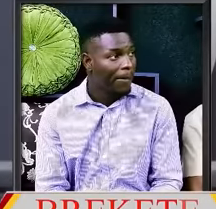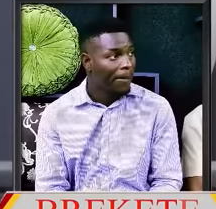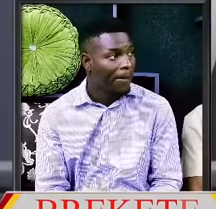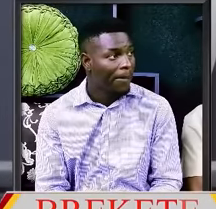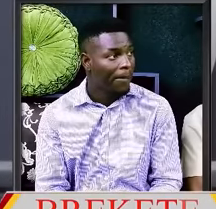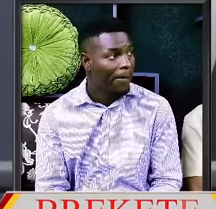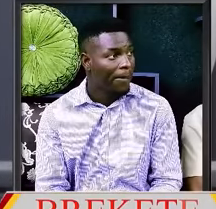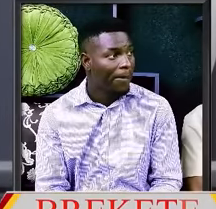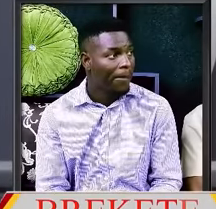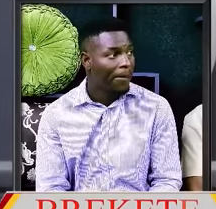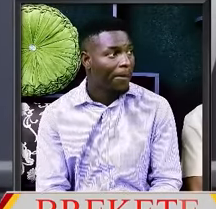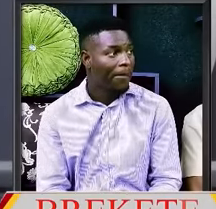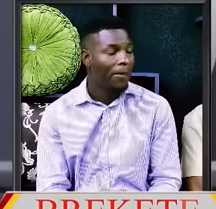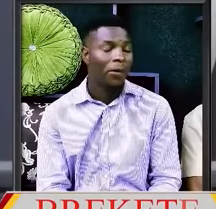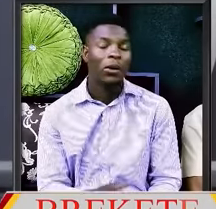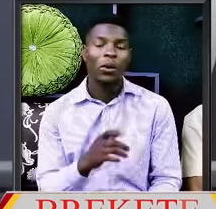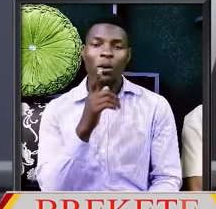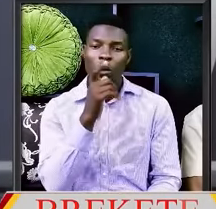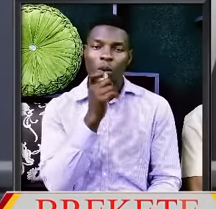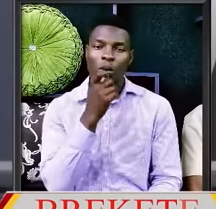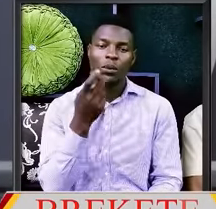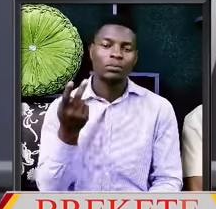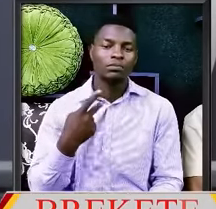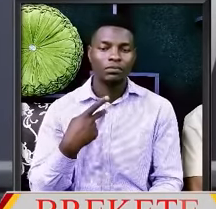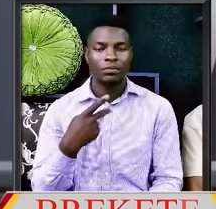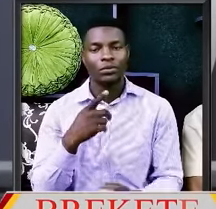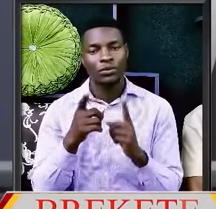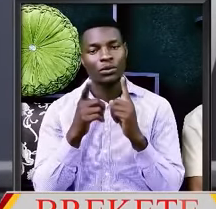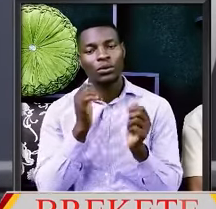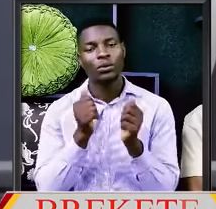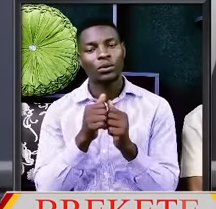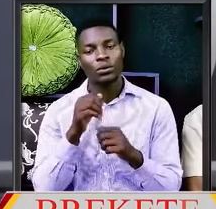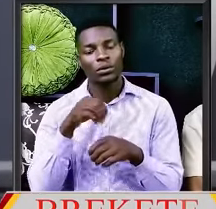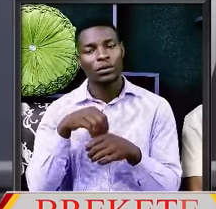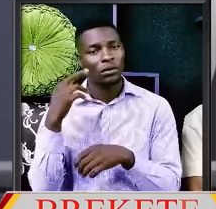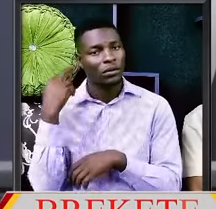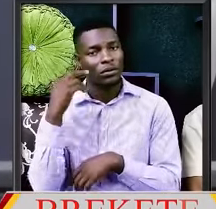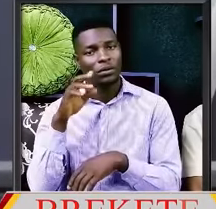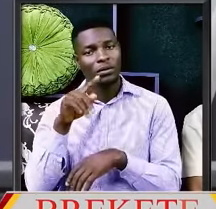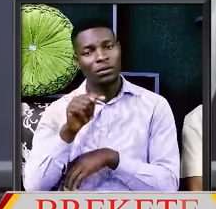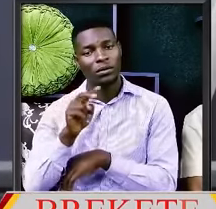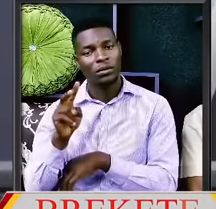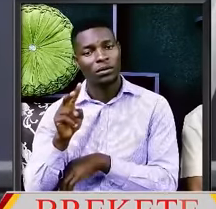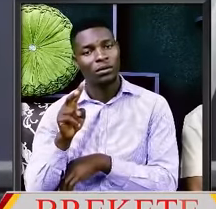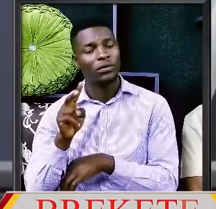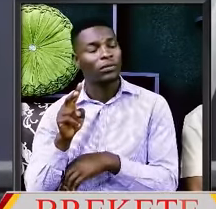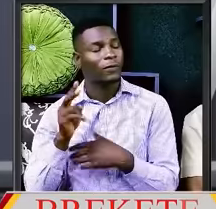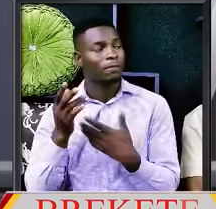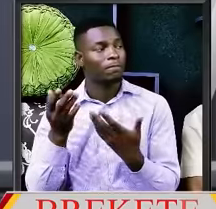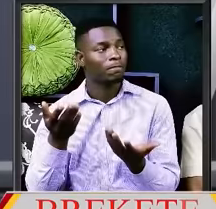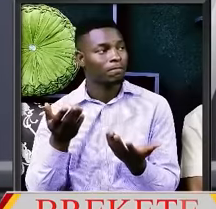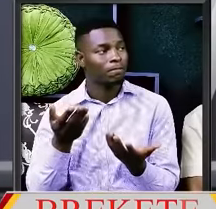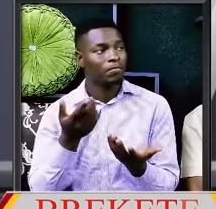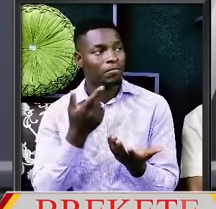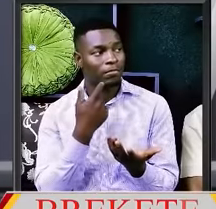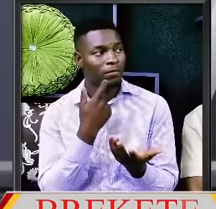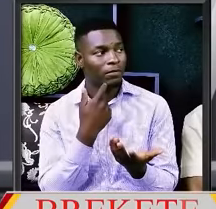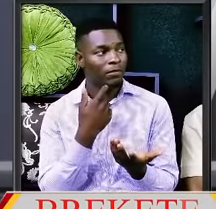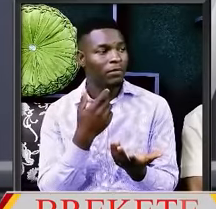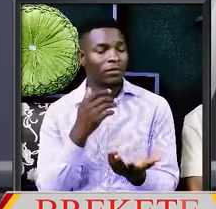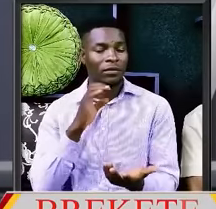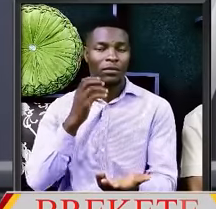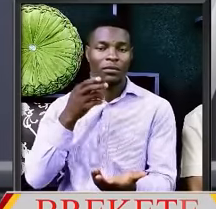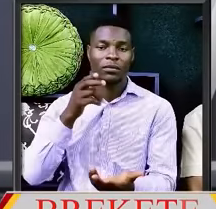Yes, now who me and I'm the Vano for radio and TV telephone? Now, look, Christopher and Kem, they are not from there, there, sir.